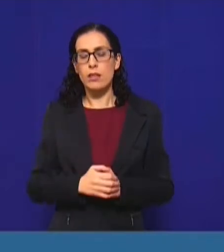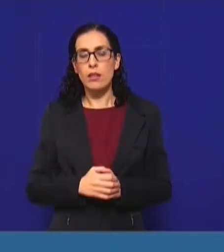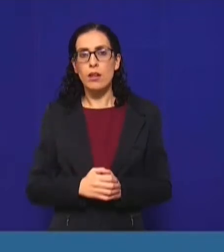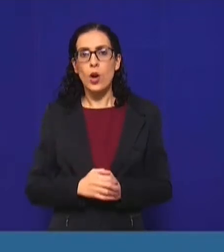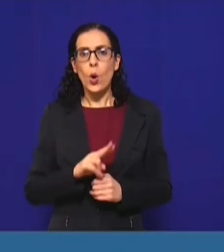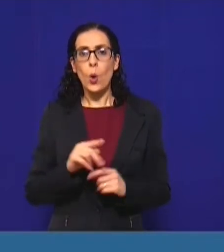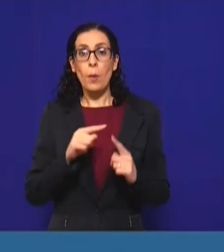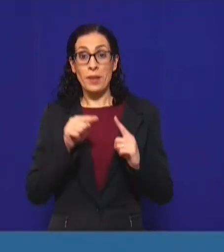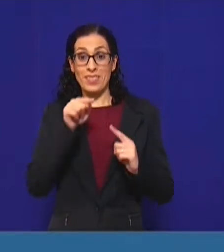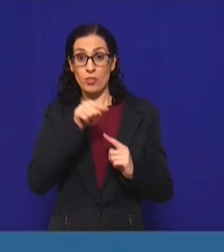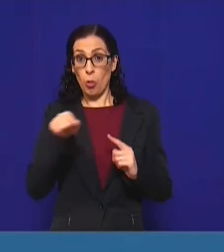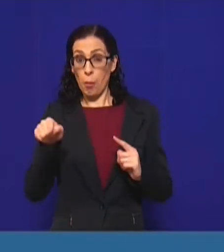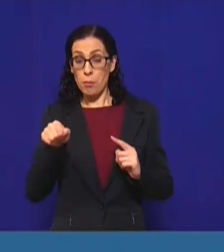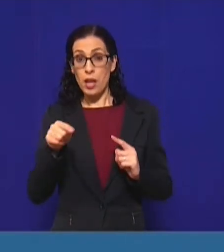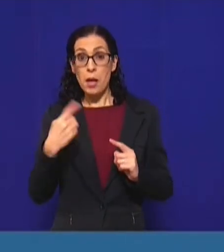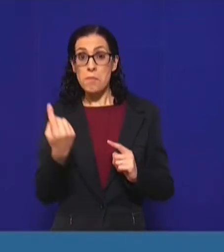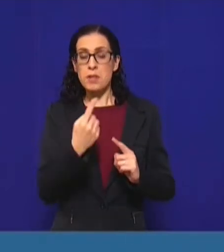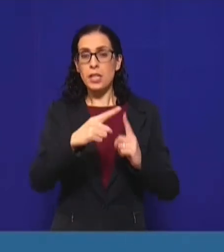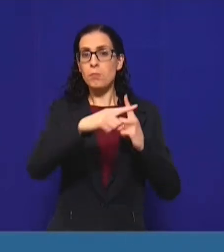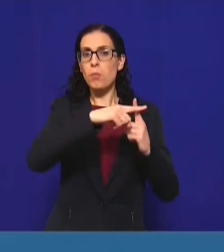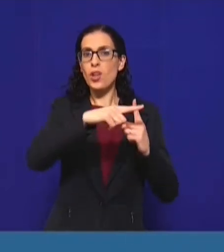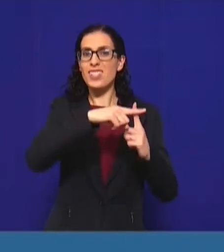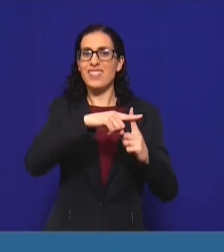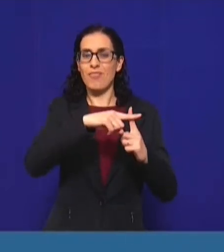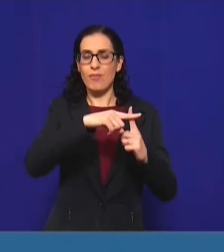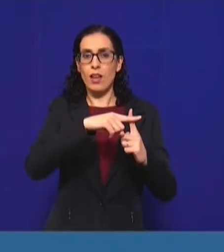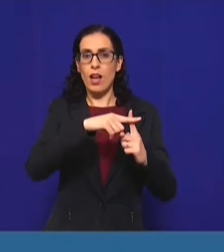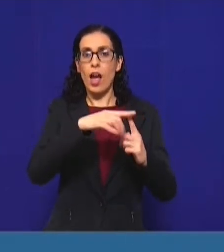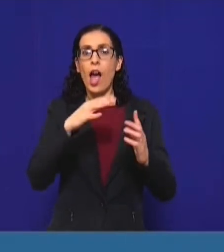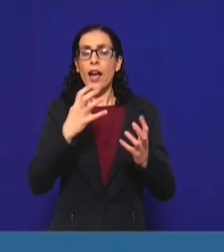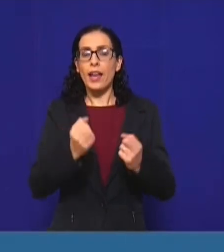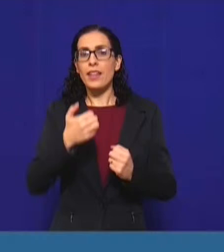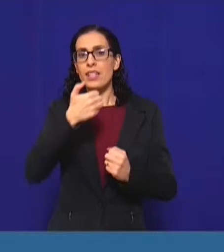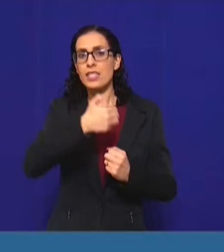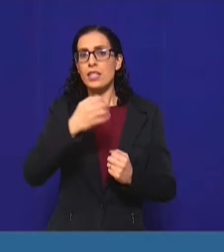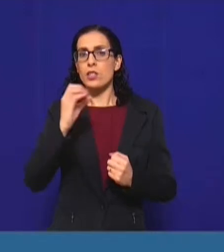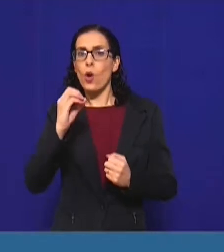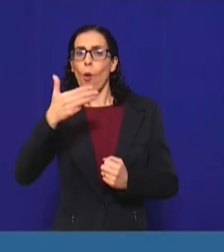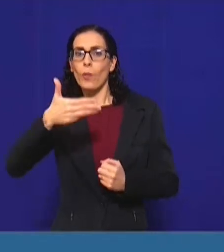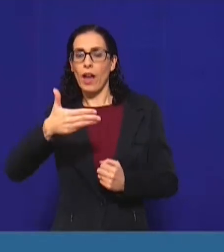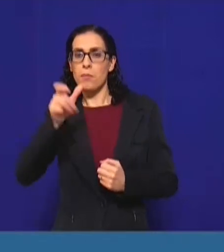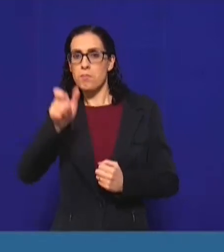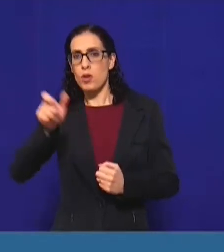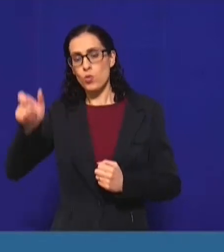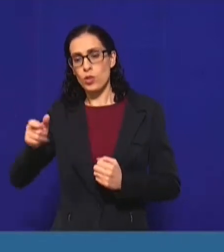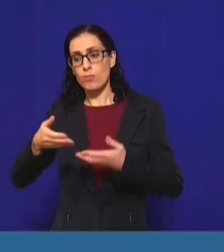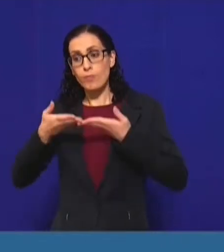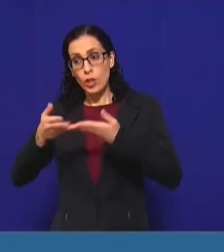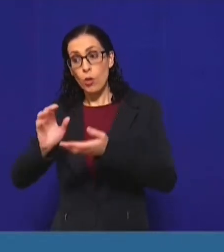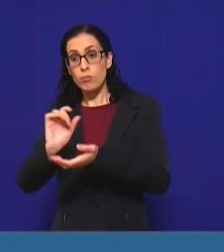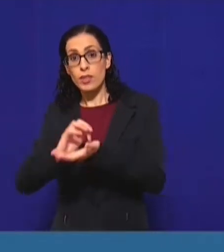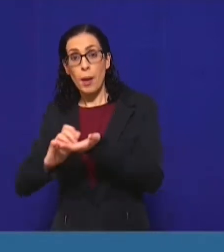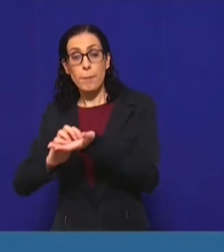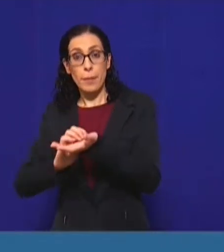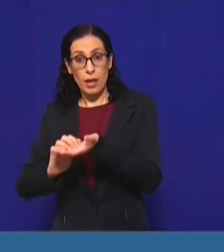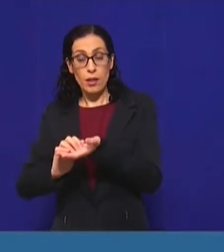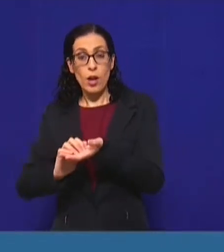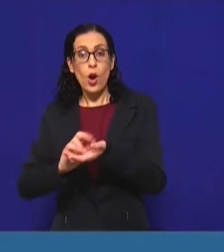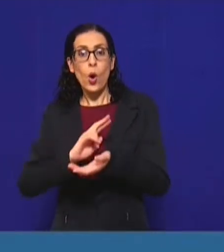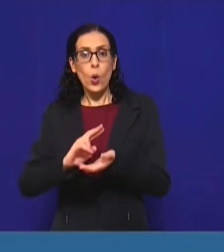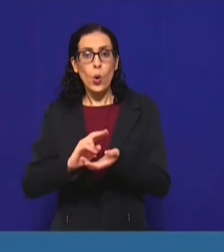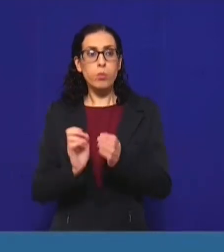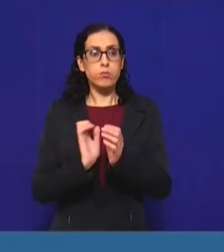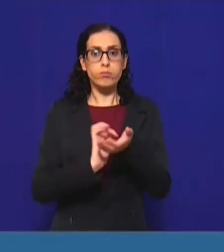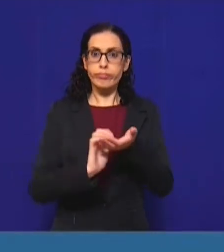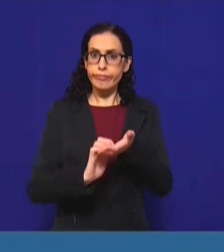dawk il-persuni li kienu pożittivi kellna 609 li tajnihom il-kod u minn dawn 366 daħluha fl-app